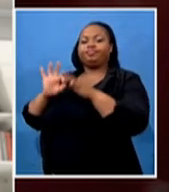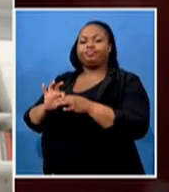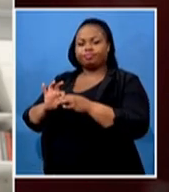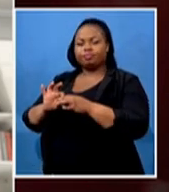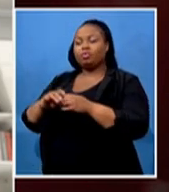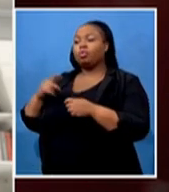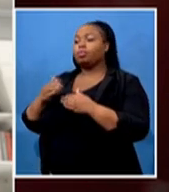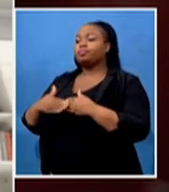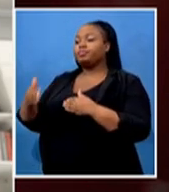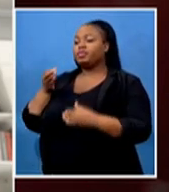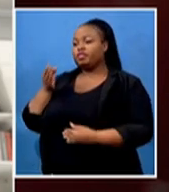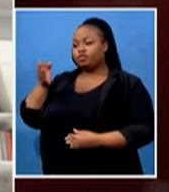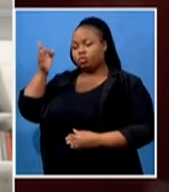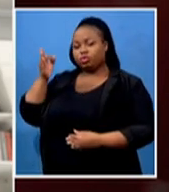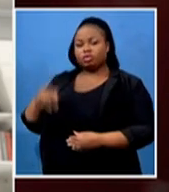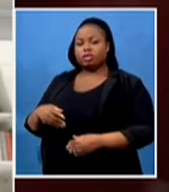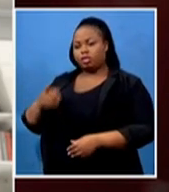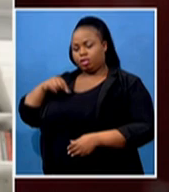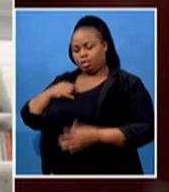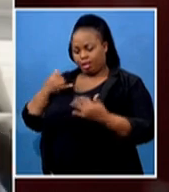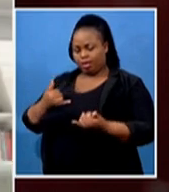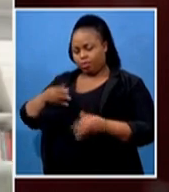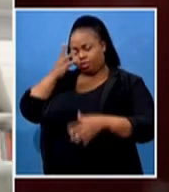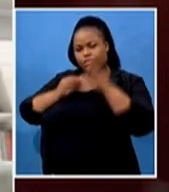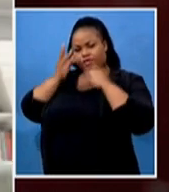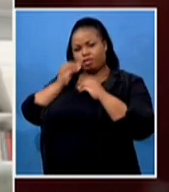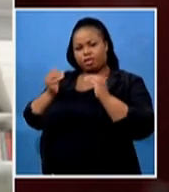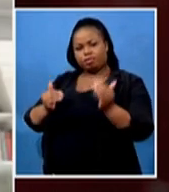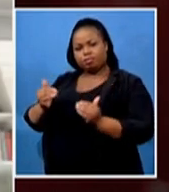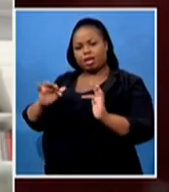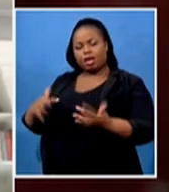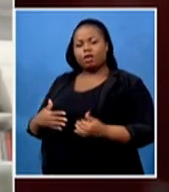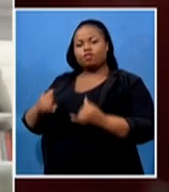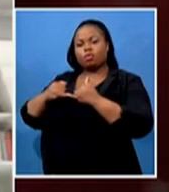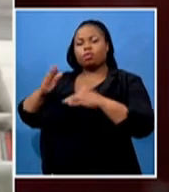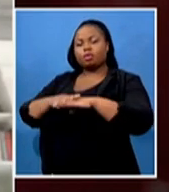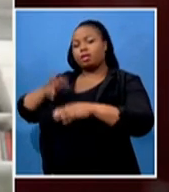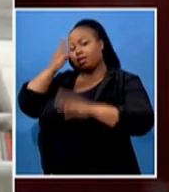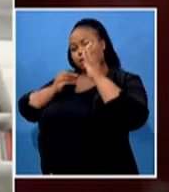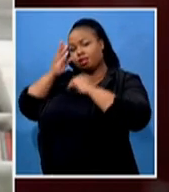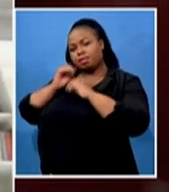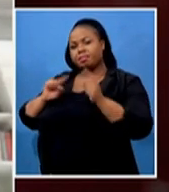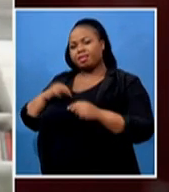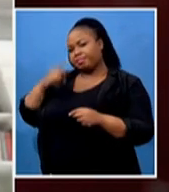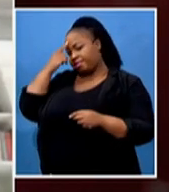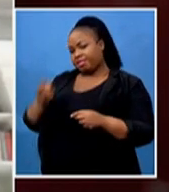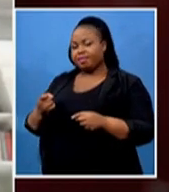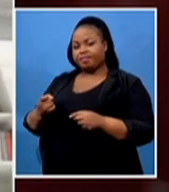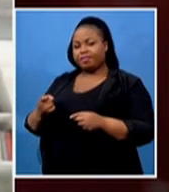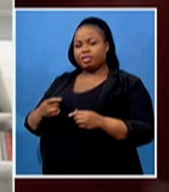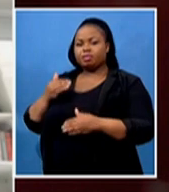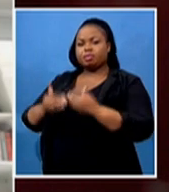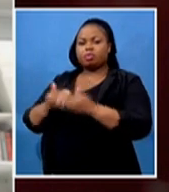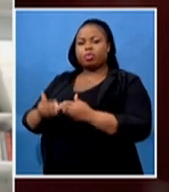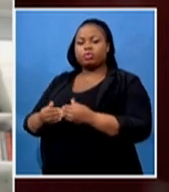to manage online learning. But I believe that we need a process where both of them are merged together, blending